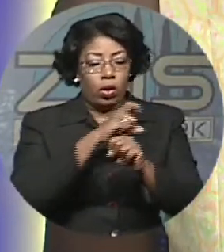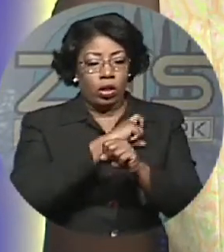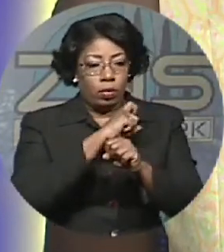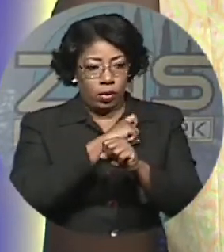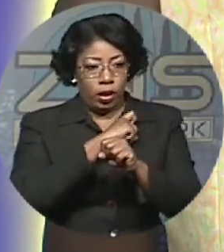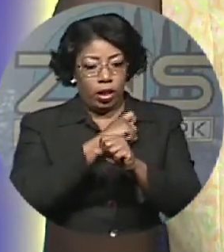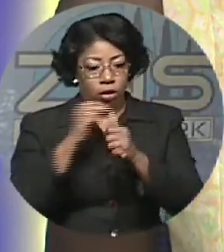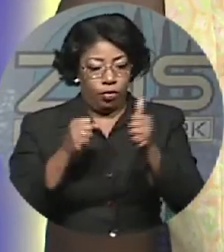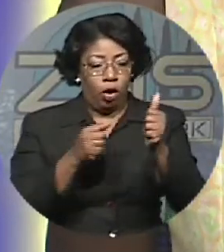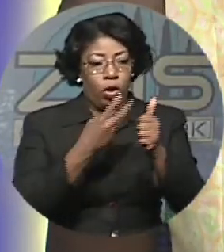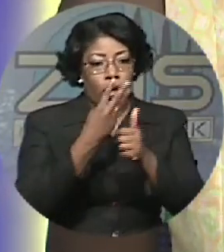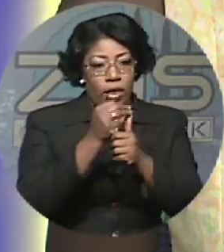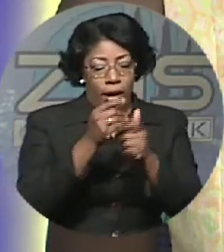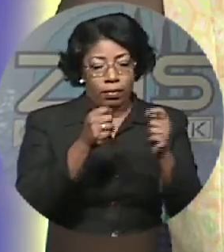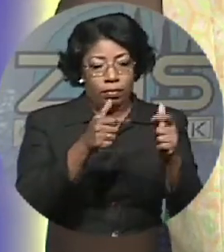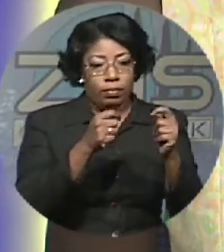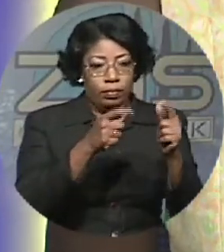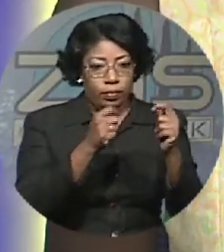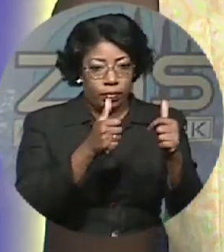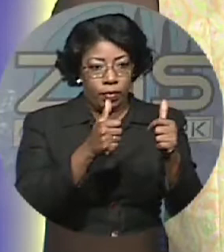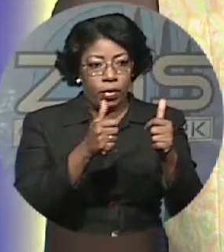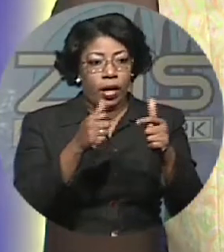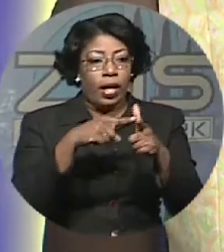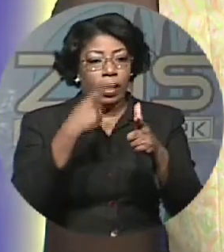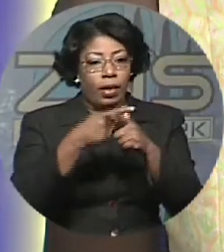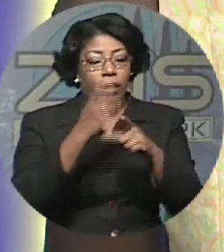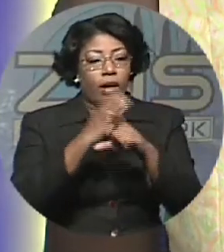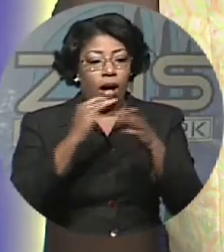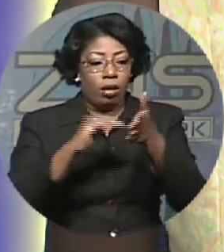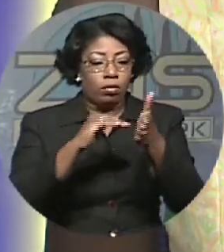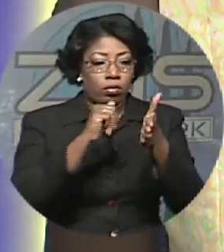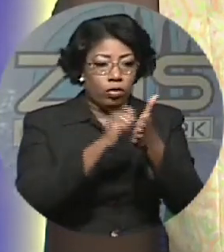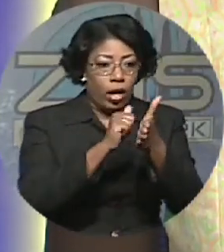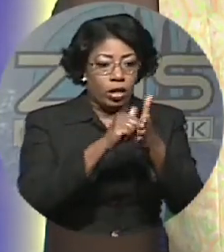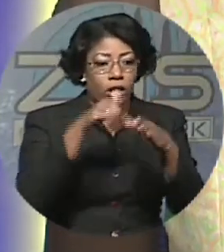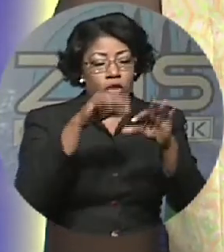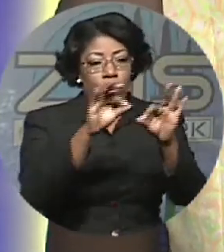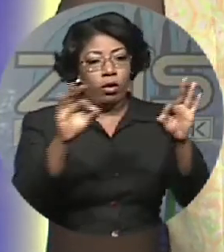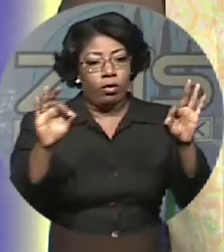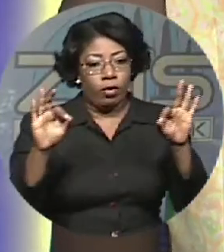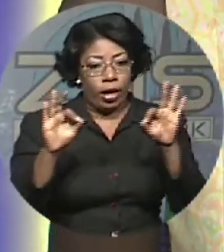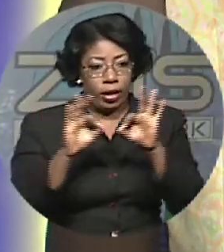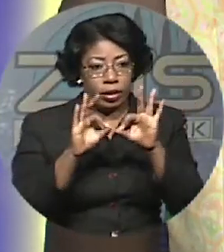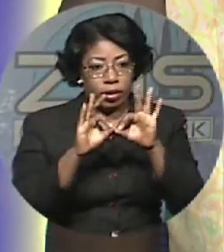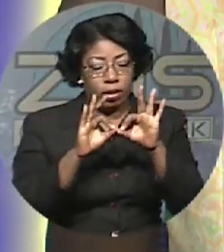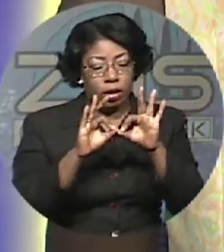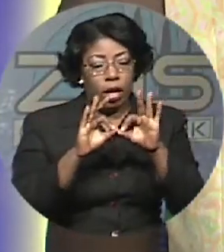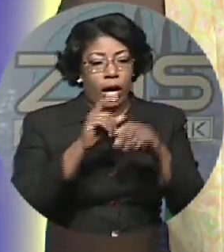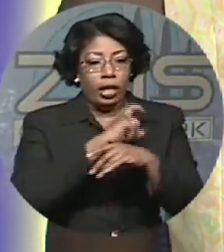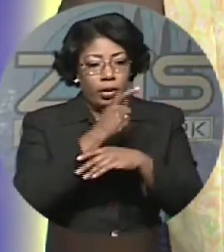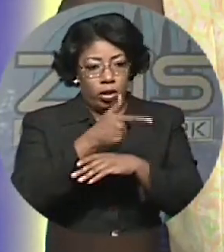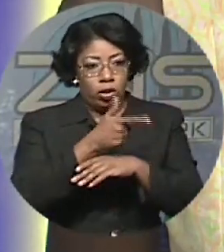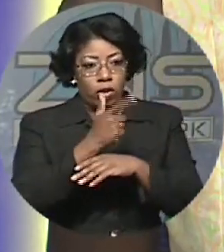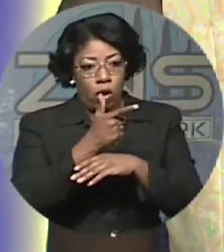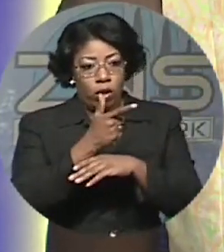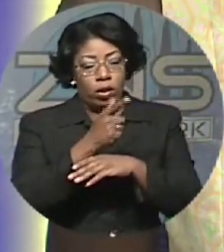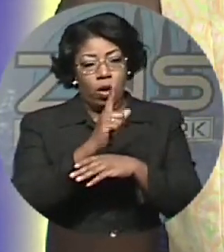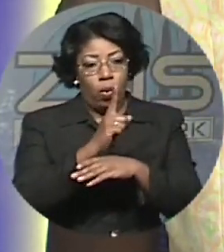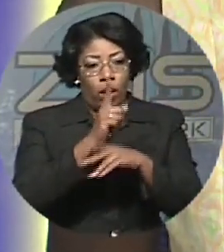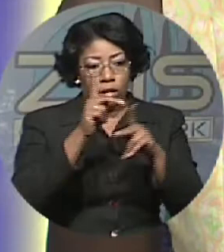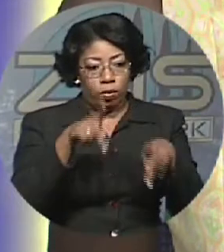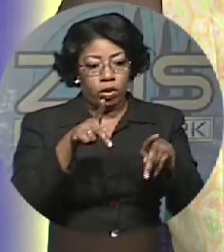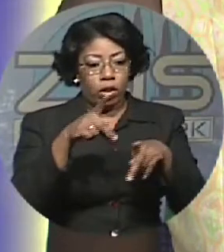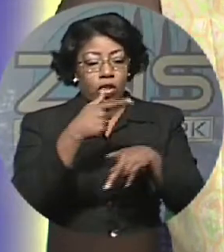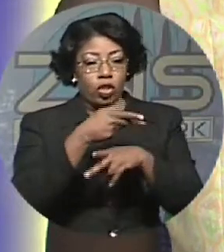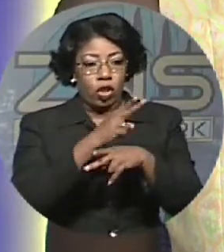into a fence. One of the suspects was shot to the shoulder. He was taken to hospital, where he remains in stable condition under heavy police